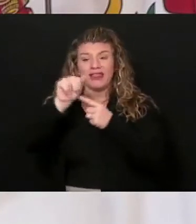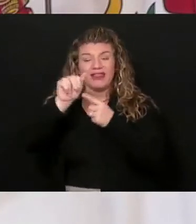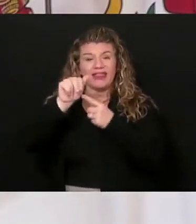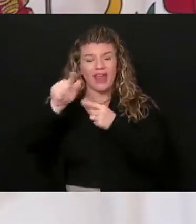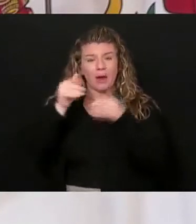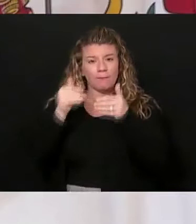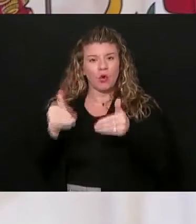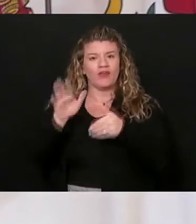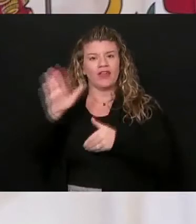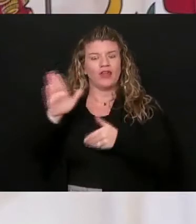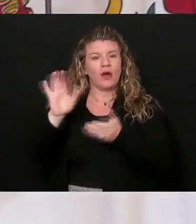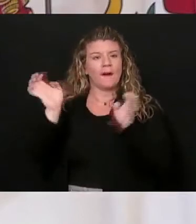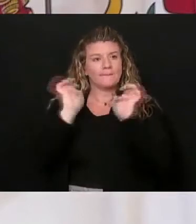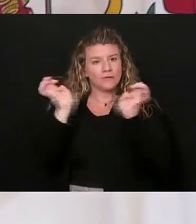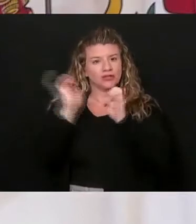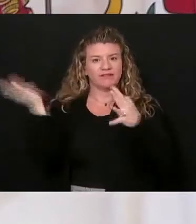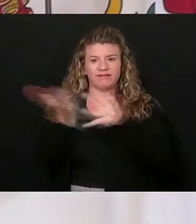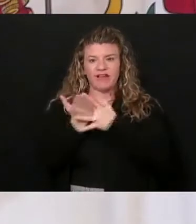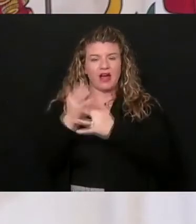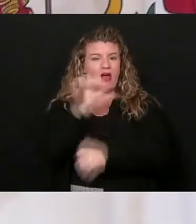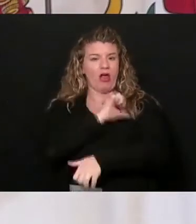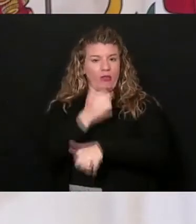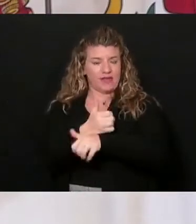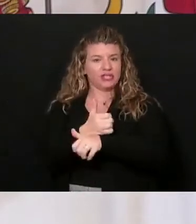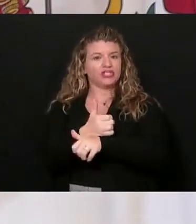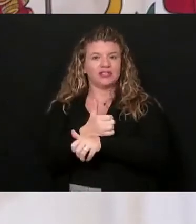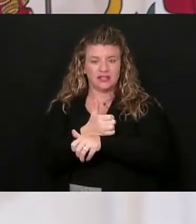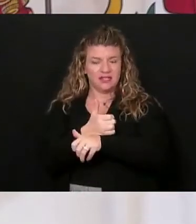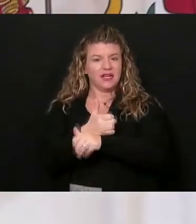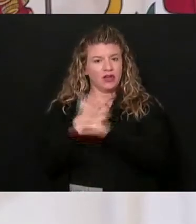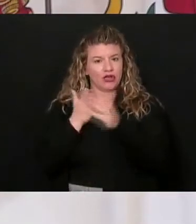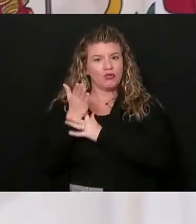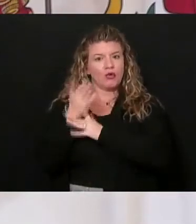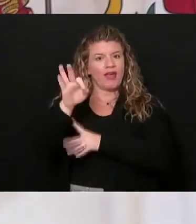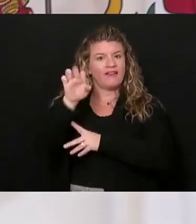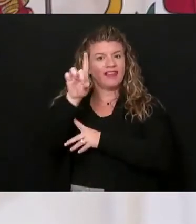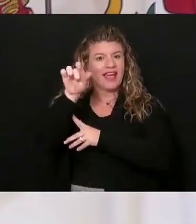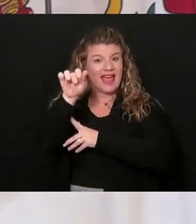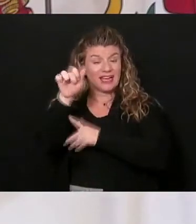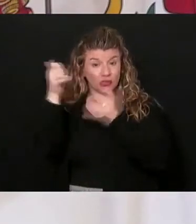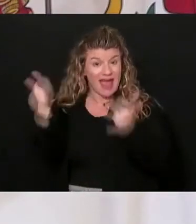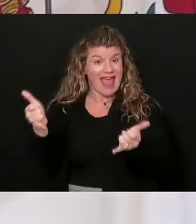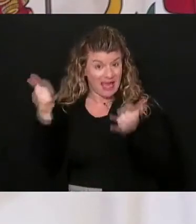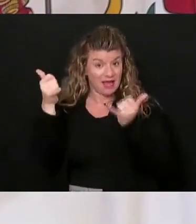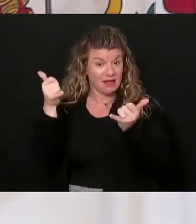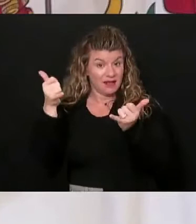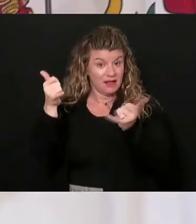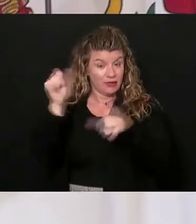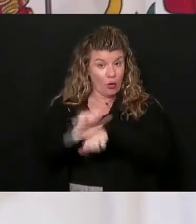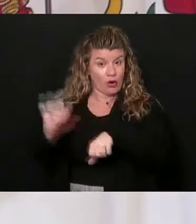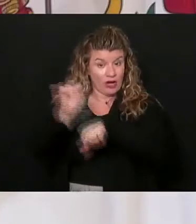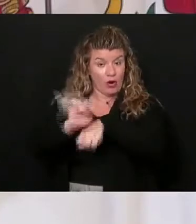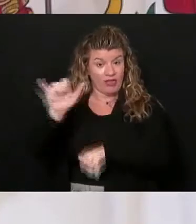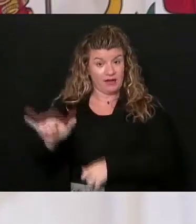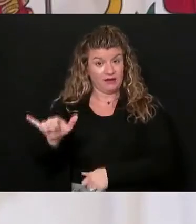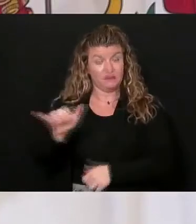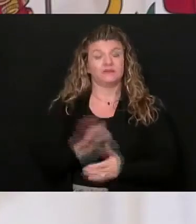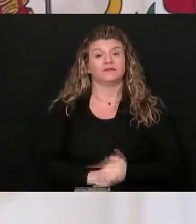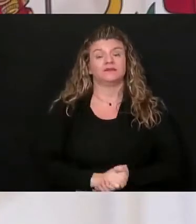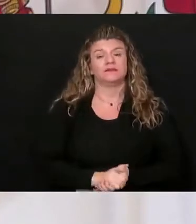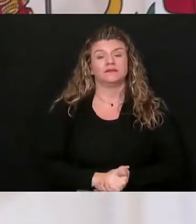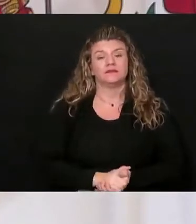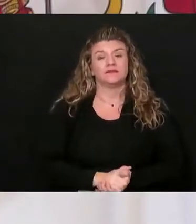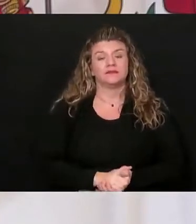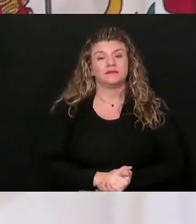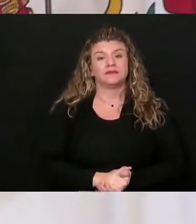their emergency filing and authorization, you know, and they're with the FDA today, you know, and